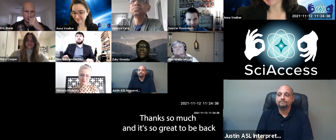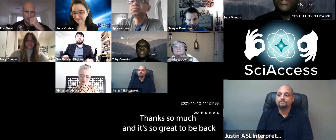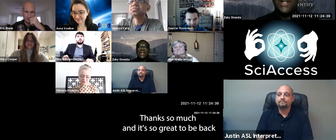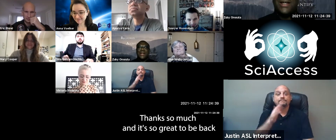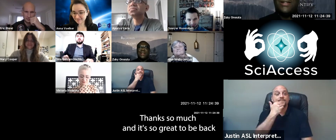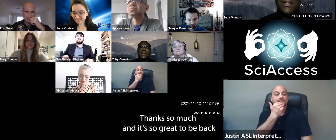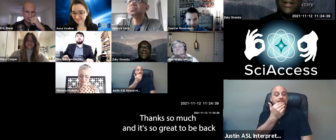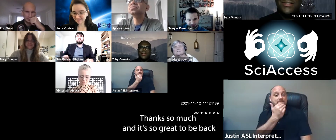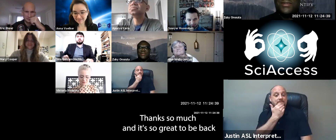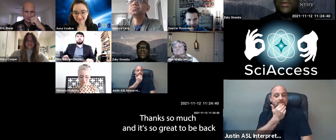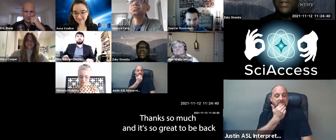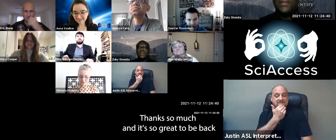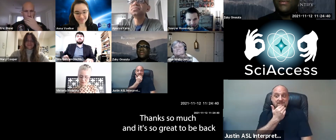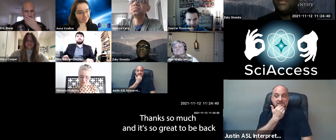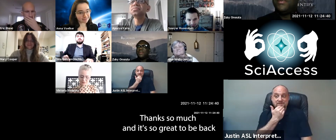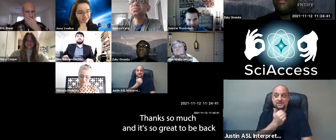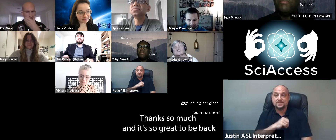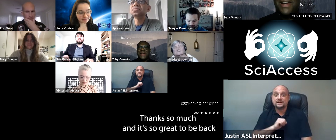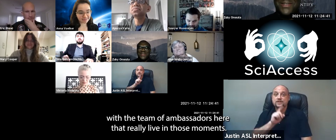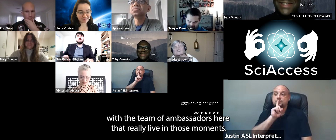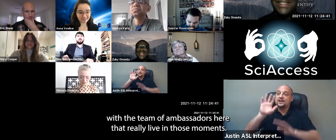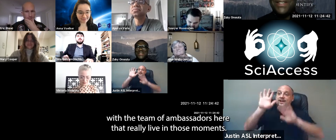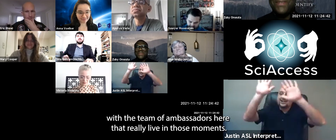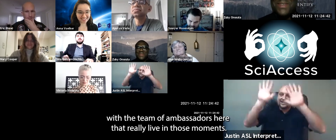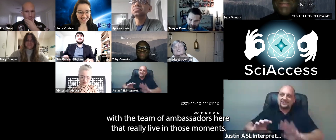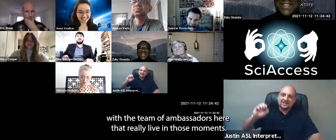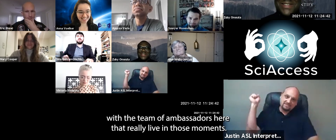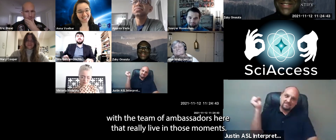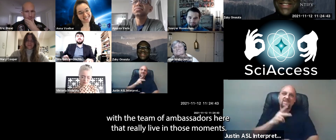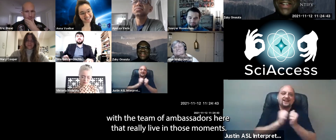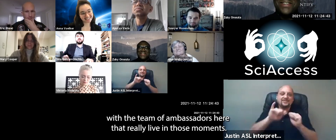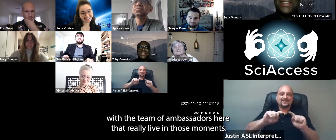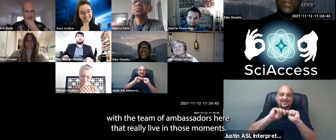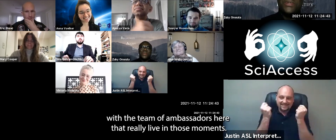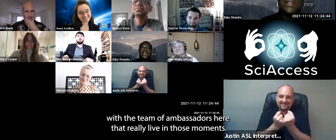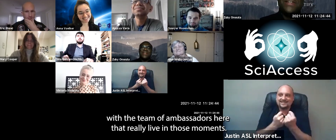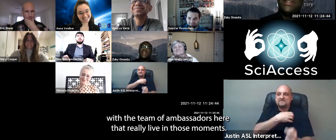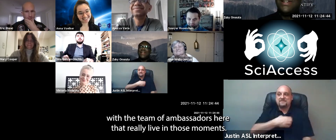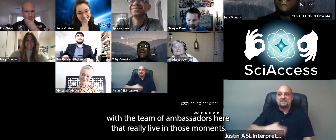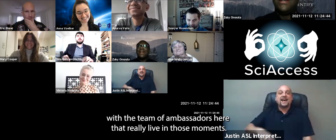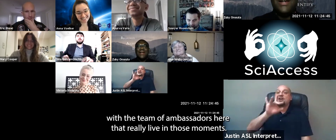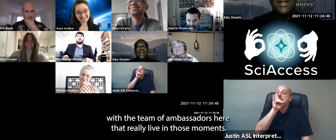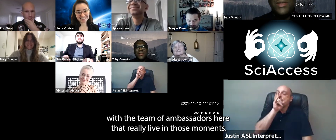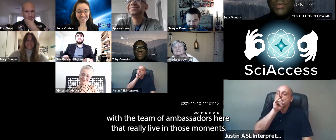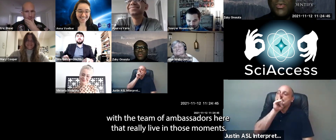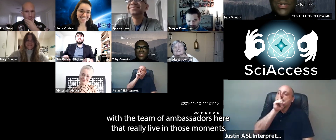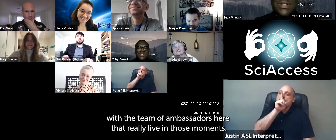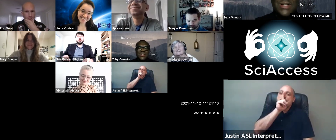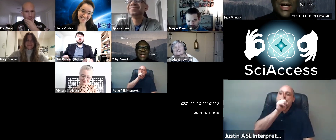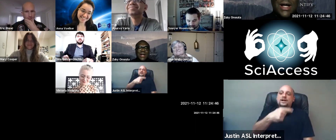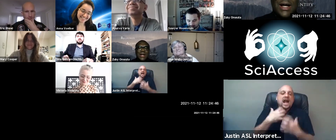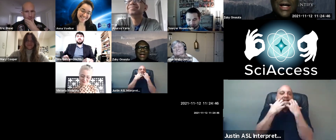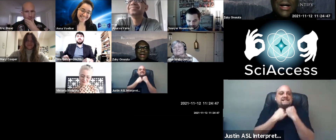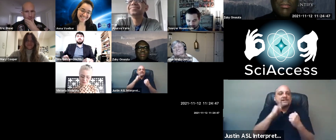Thanks so much. And yeah, it's so great to be back with the team of ambassadors and hearing and reliving those